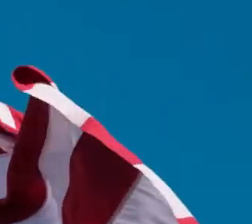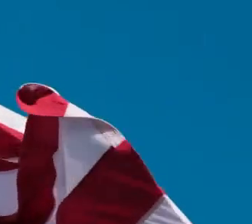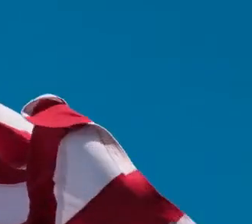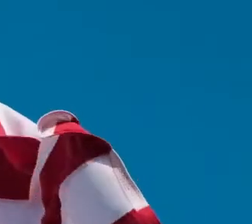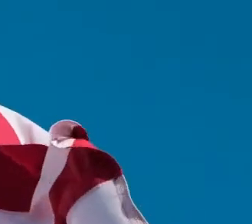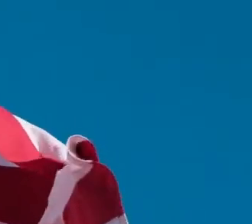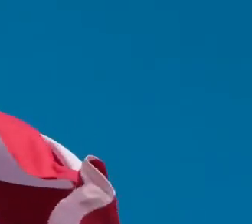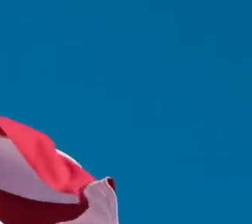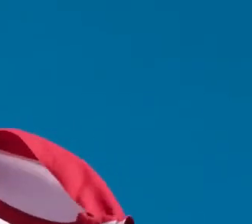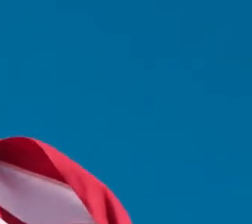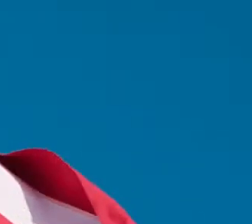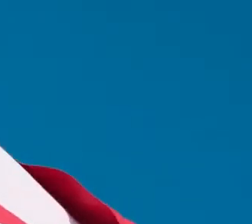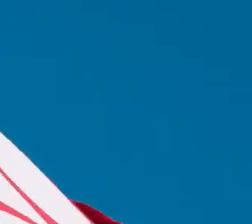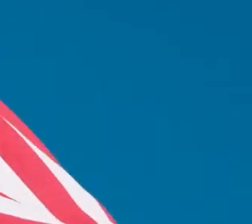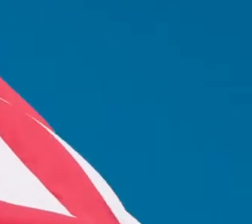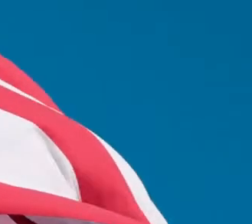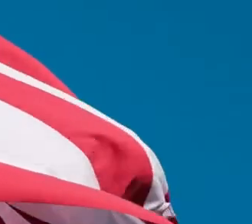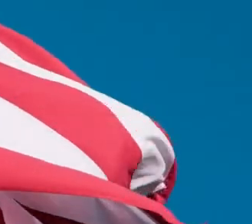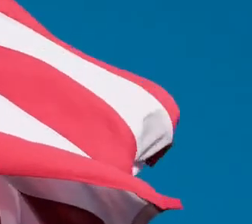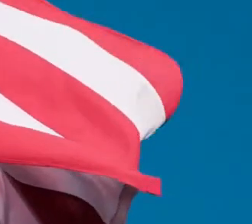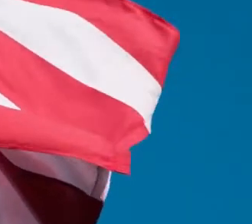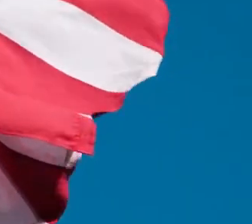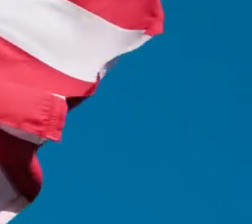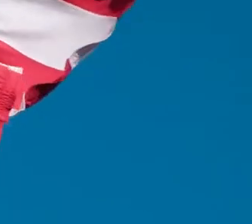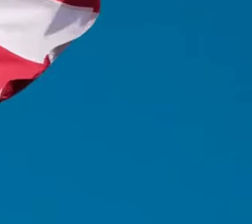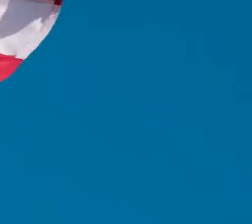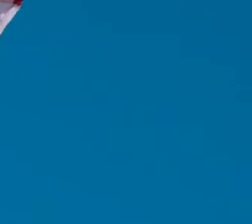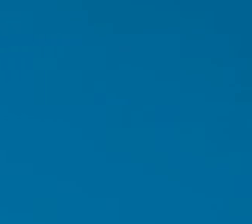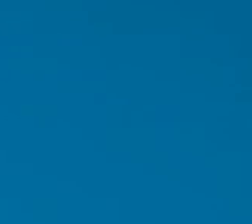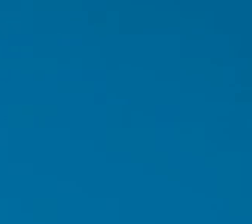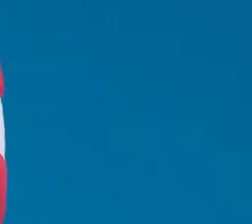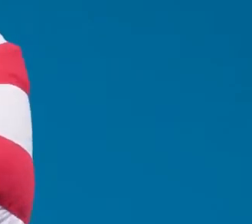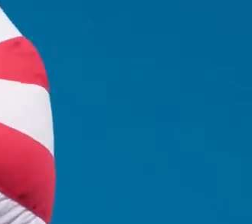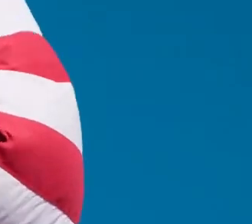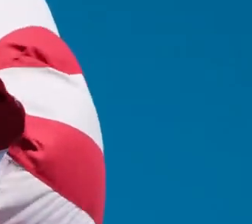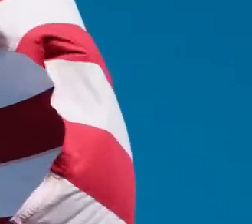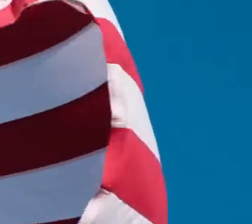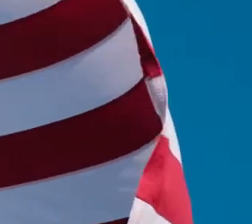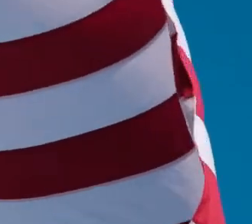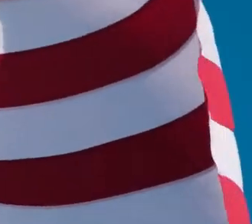God, indivisible, with liberty and justice for all.